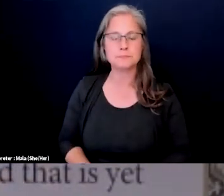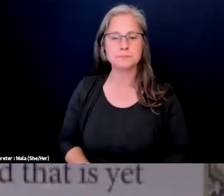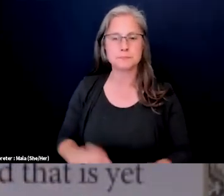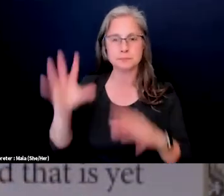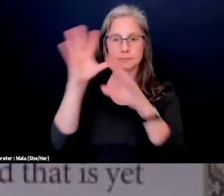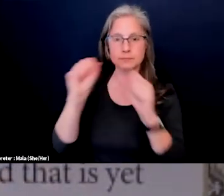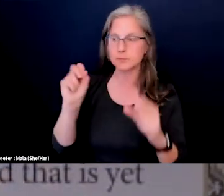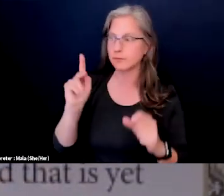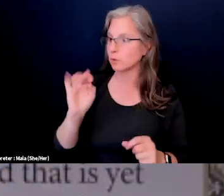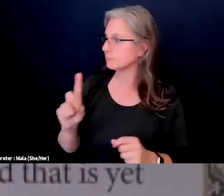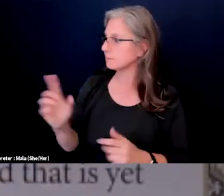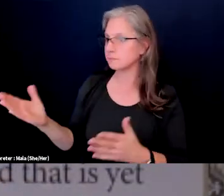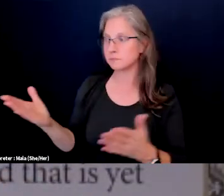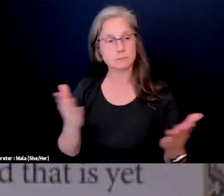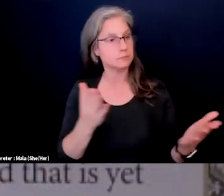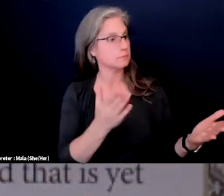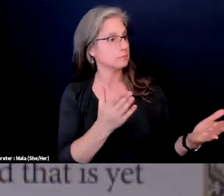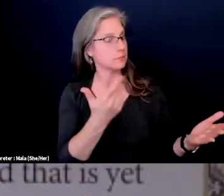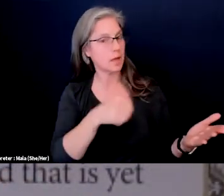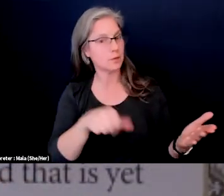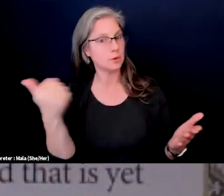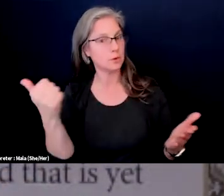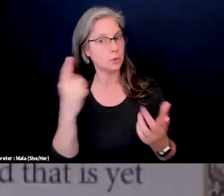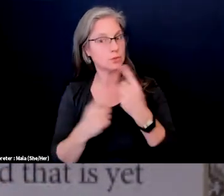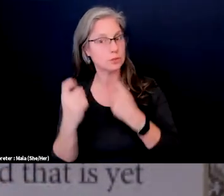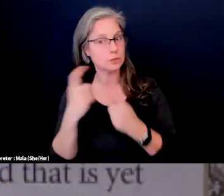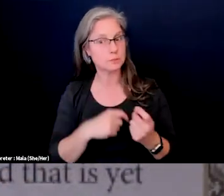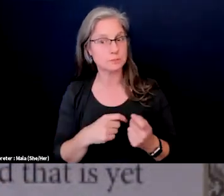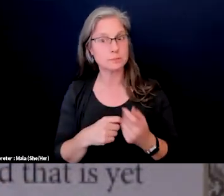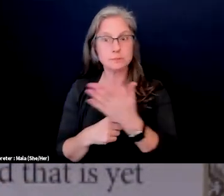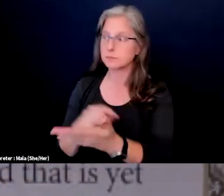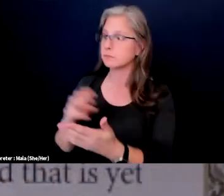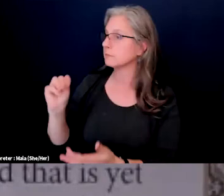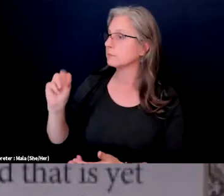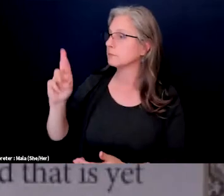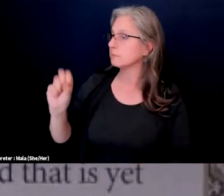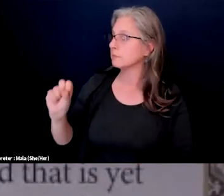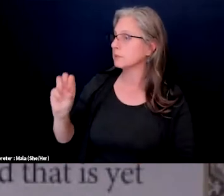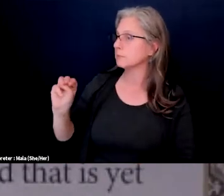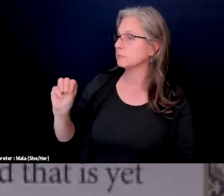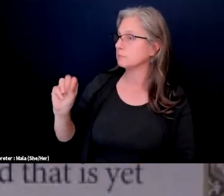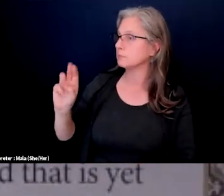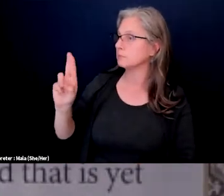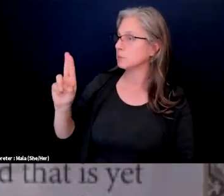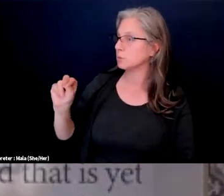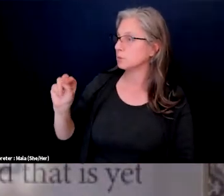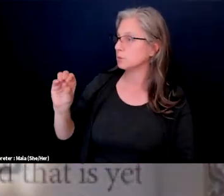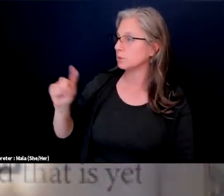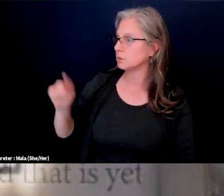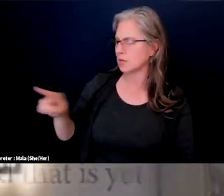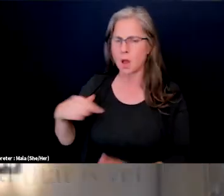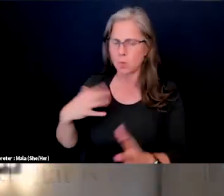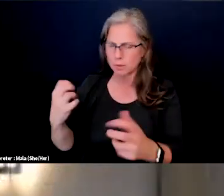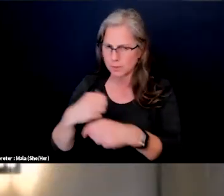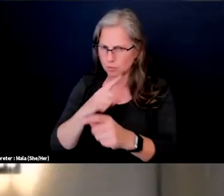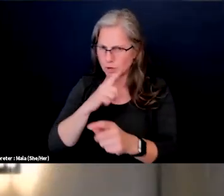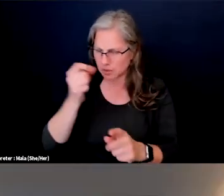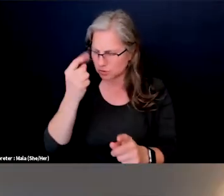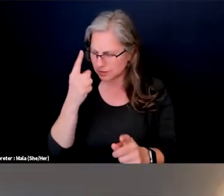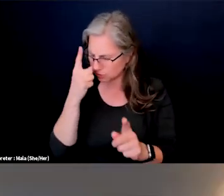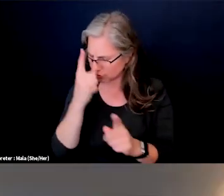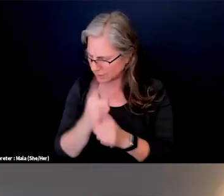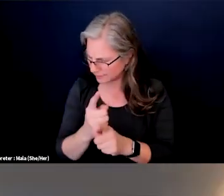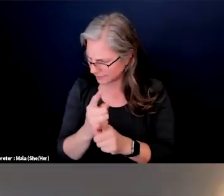Board Member Capps or Munoz, any questions? Please, Ms. Munoz. I want to make sure that I understand